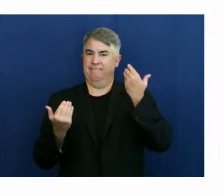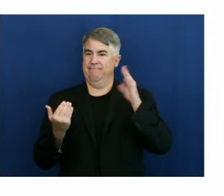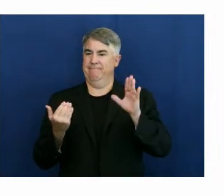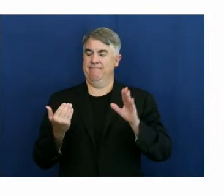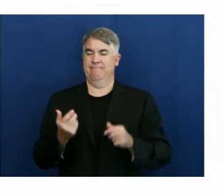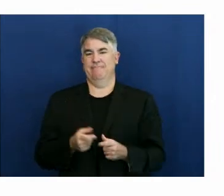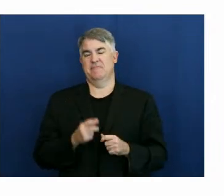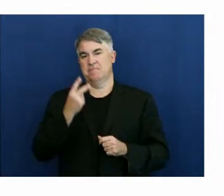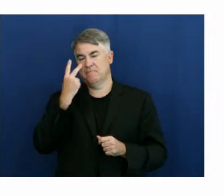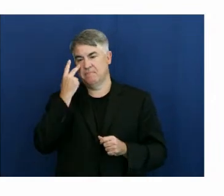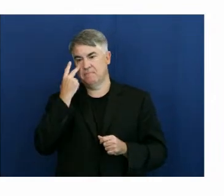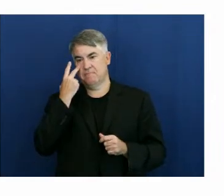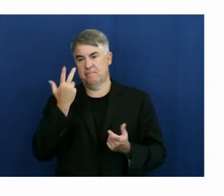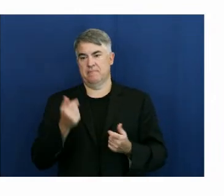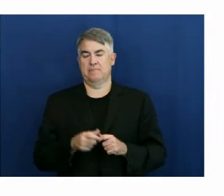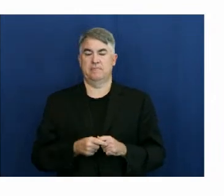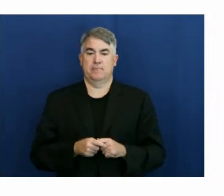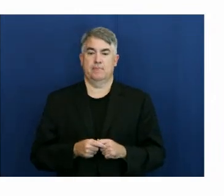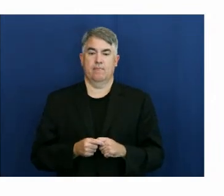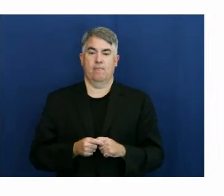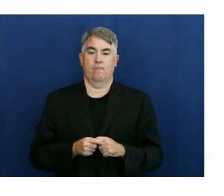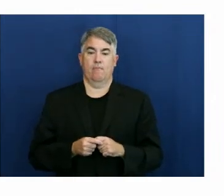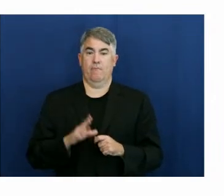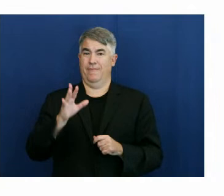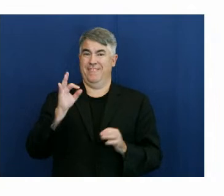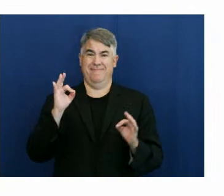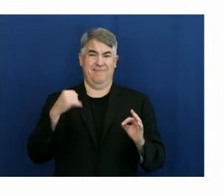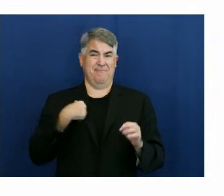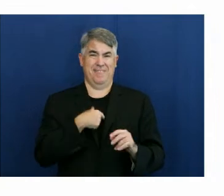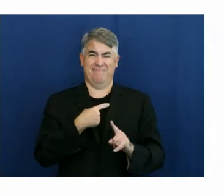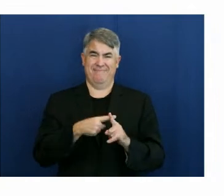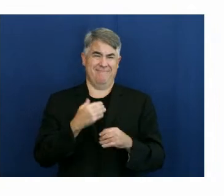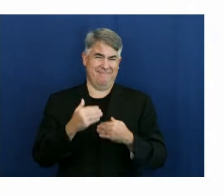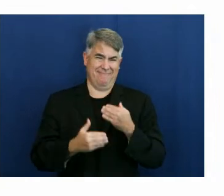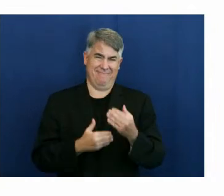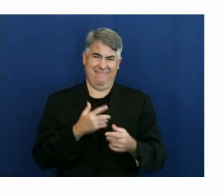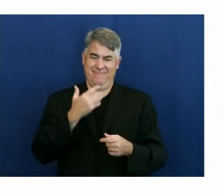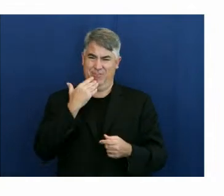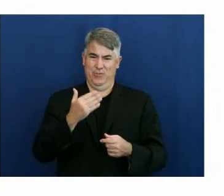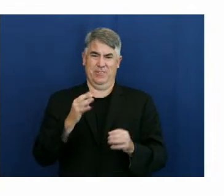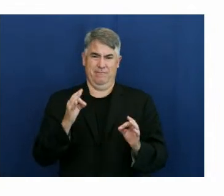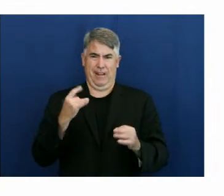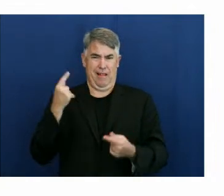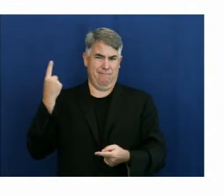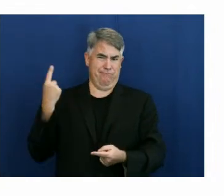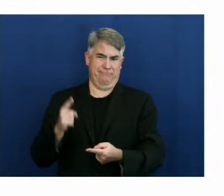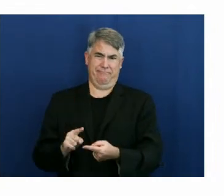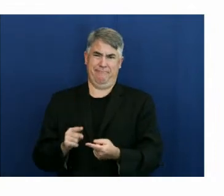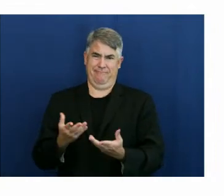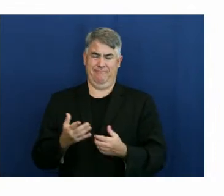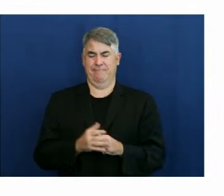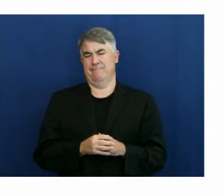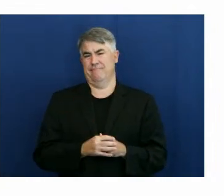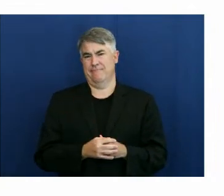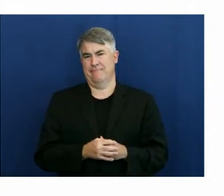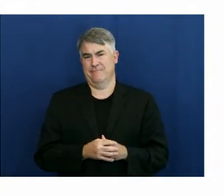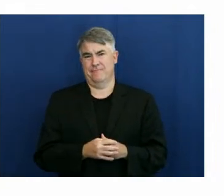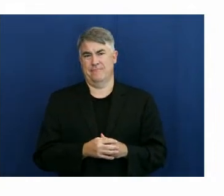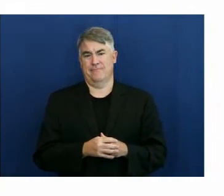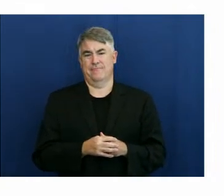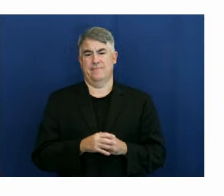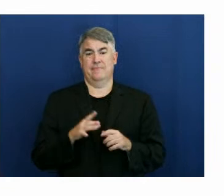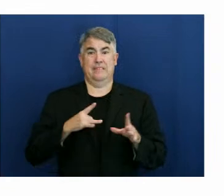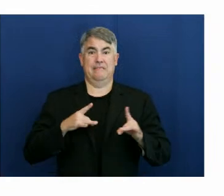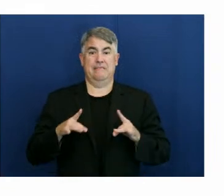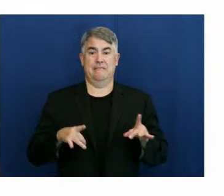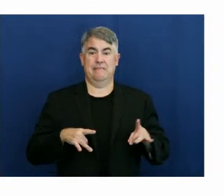15th before we would get to that point. But we are encouraged to see our case count descending, our unadjusted rate lower, our adjusted rate lower, our